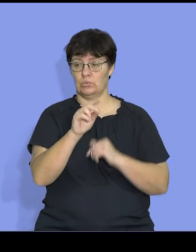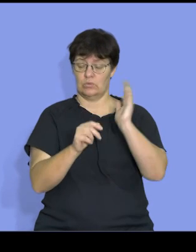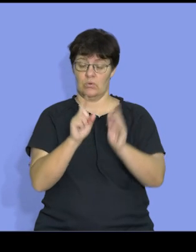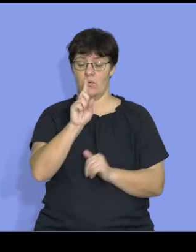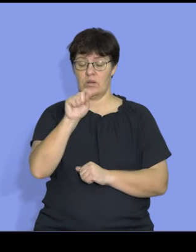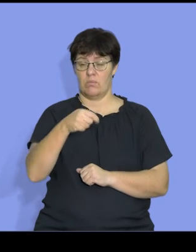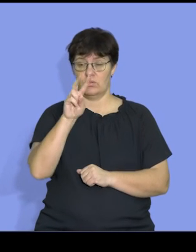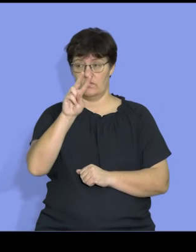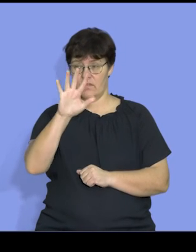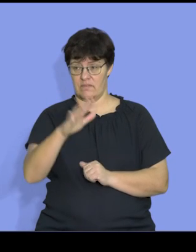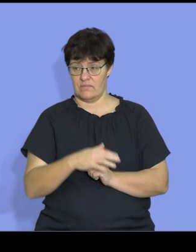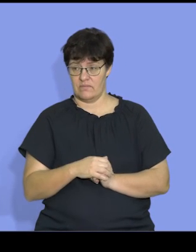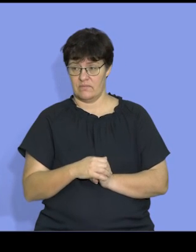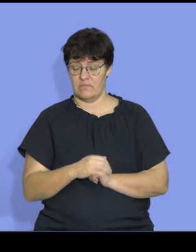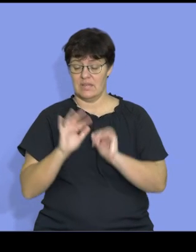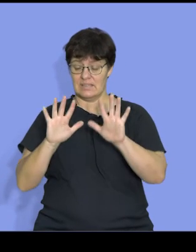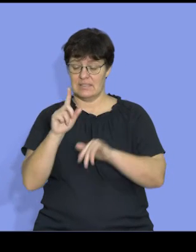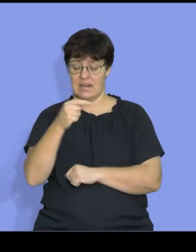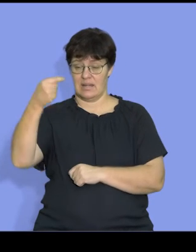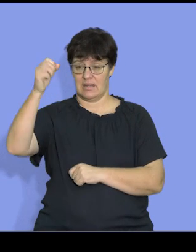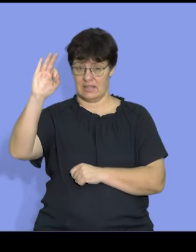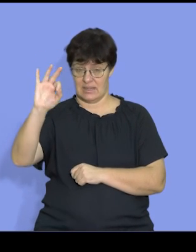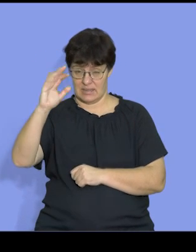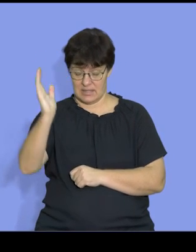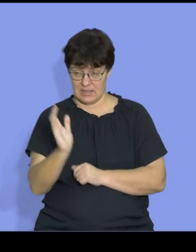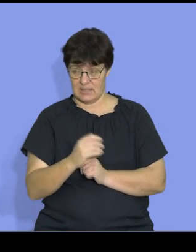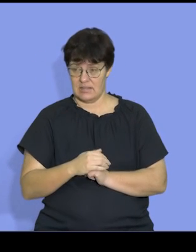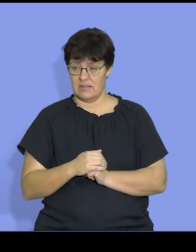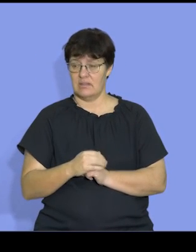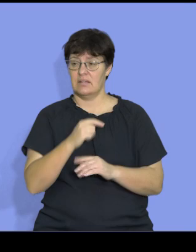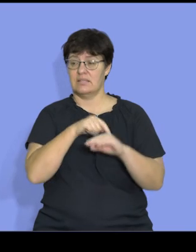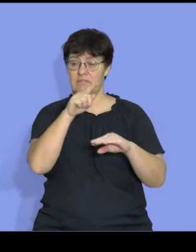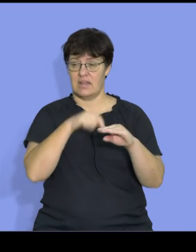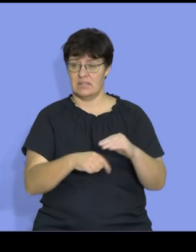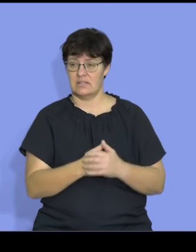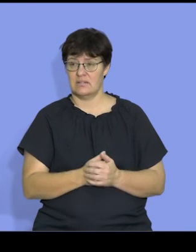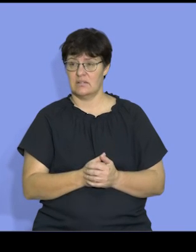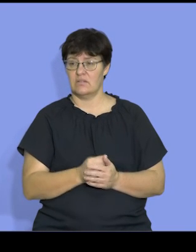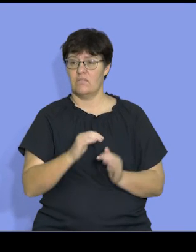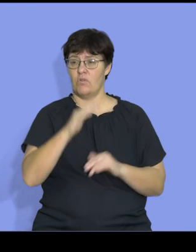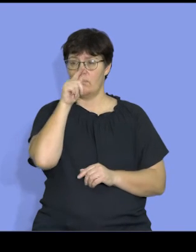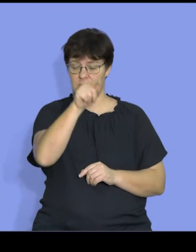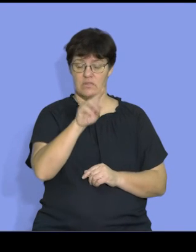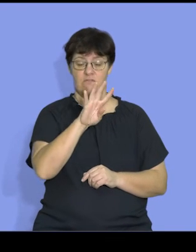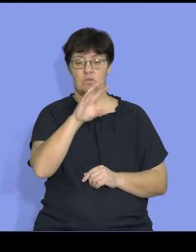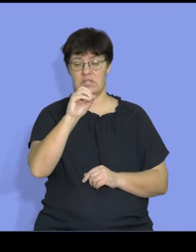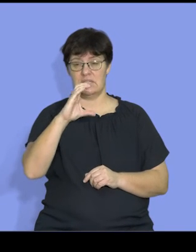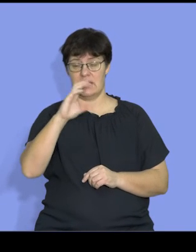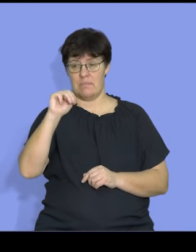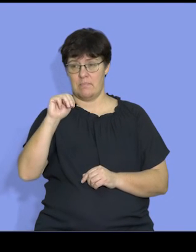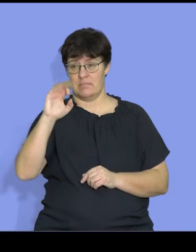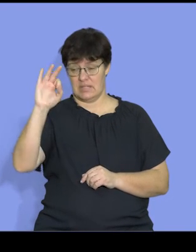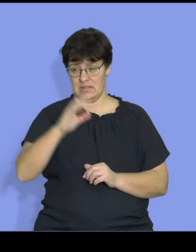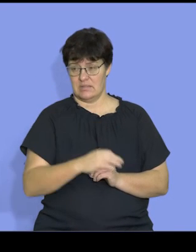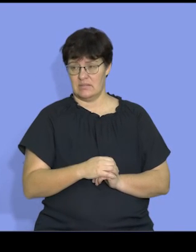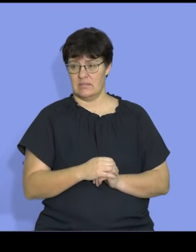1.25 times 10 exponent minus 3, okay, divided by the volume, which is 40 cubic centimeters.